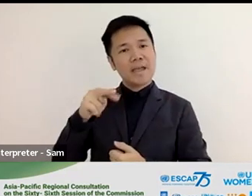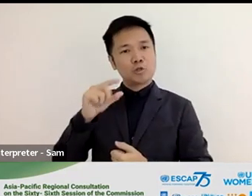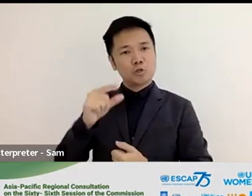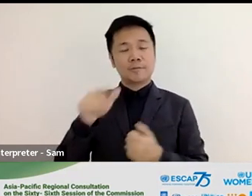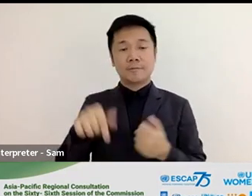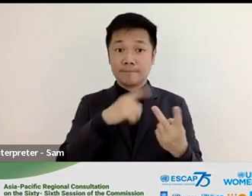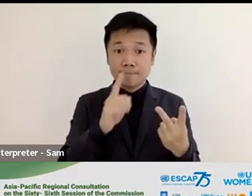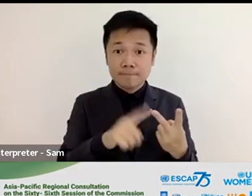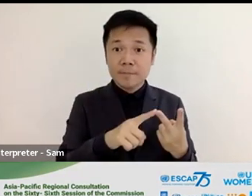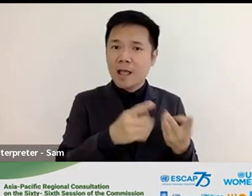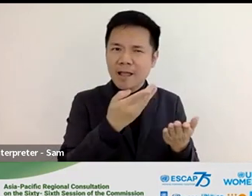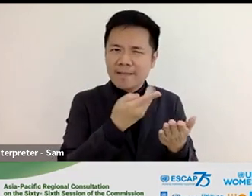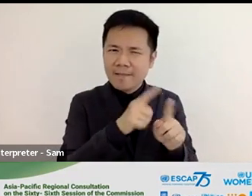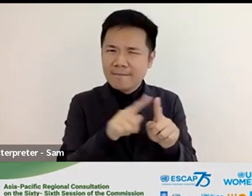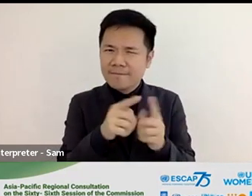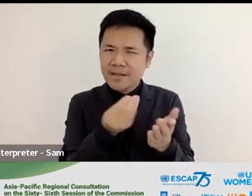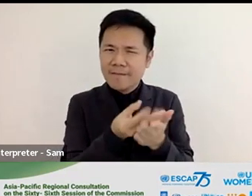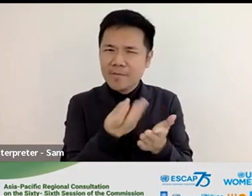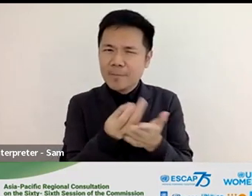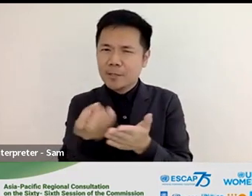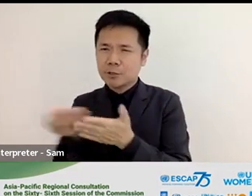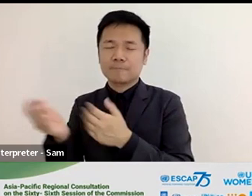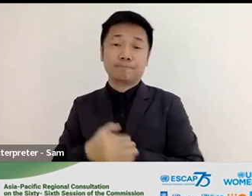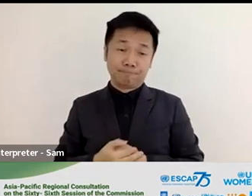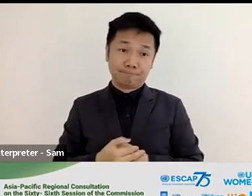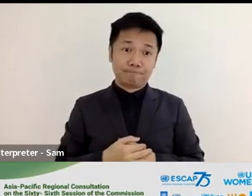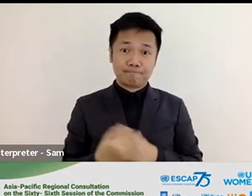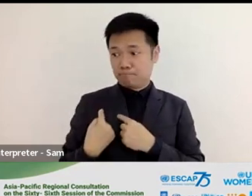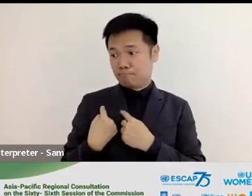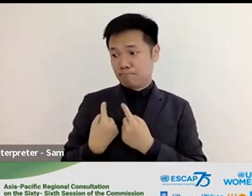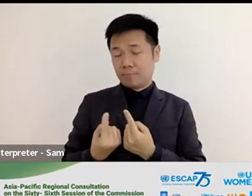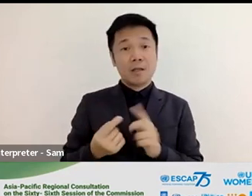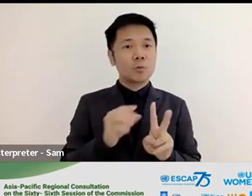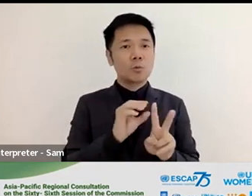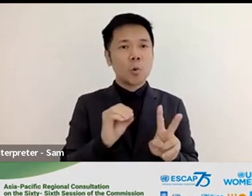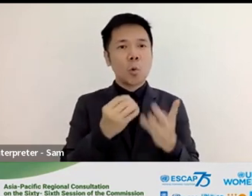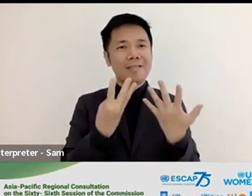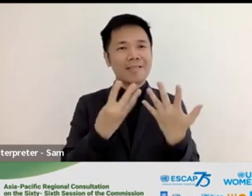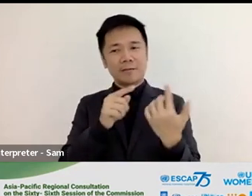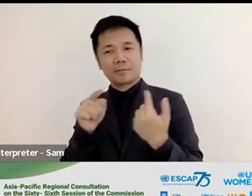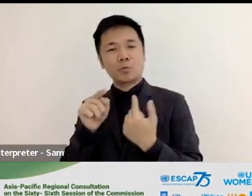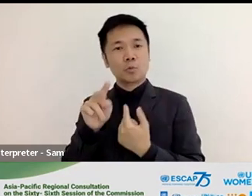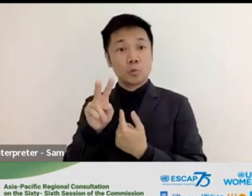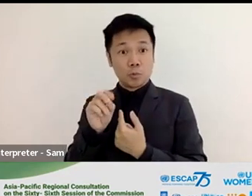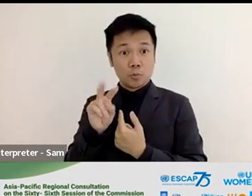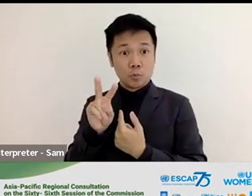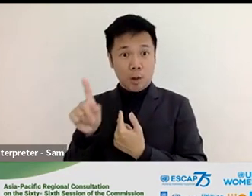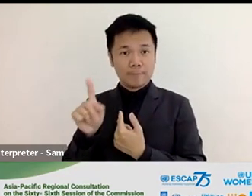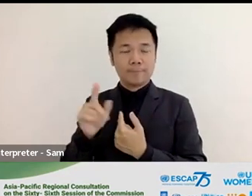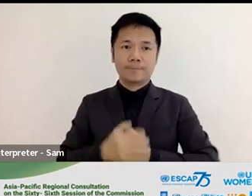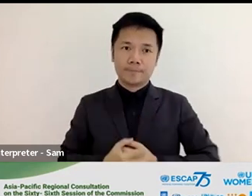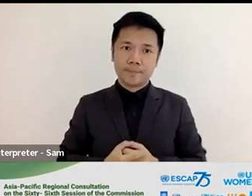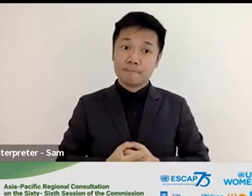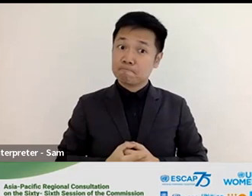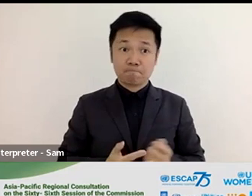Power, Mary Got Information. So this is really about a journey from 2009 to 2021 that shows